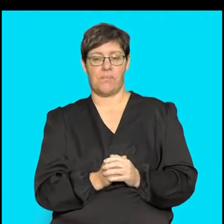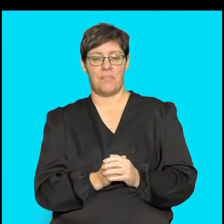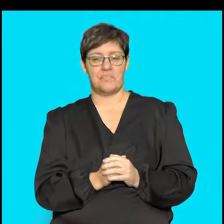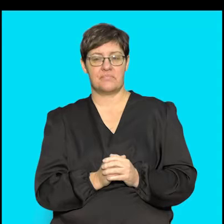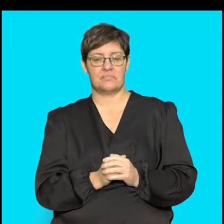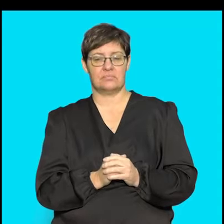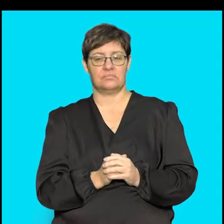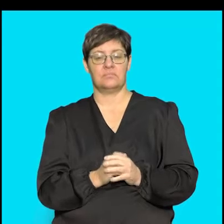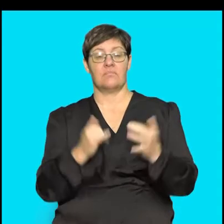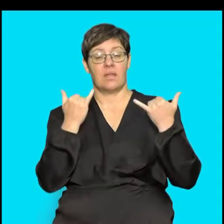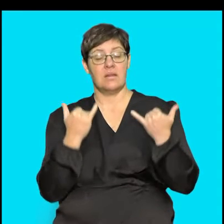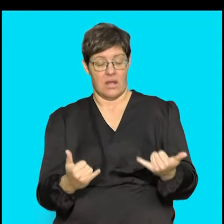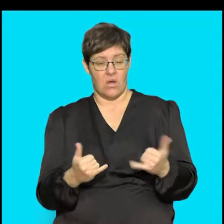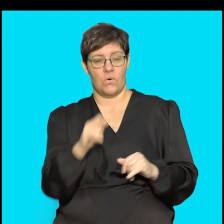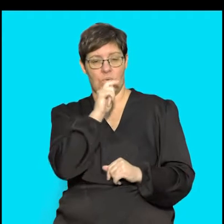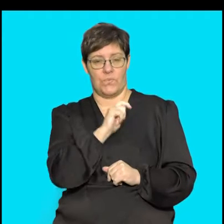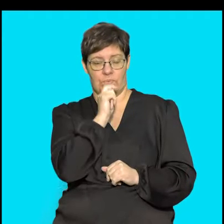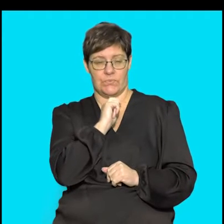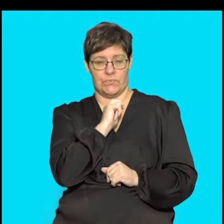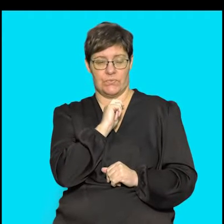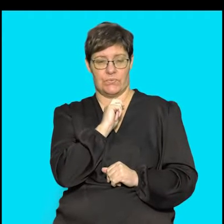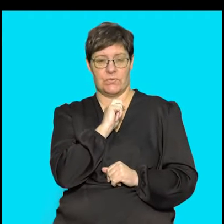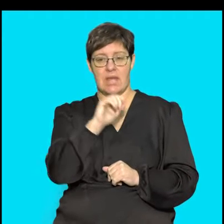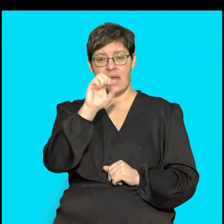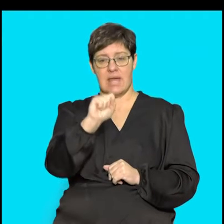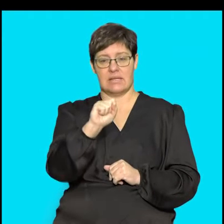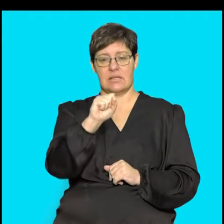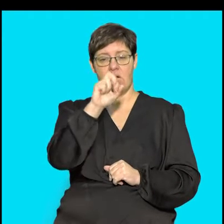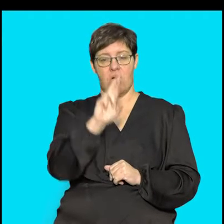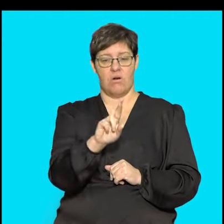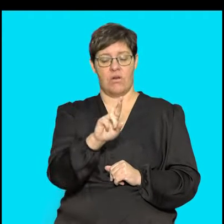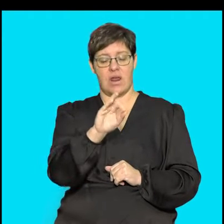Right. So now we're going to use our